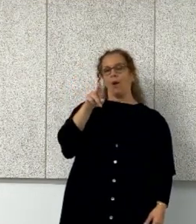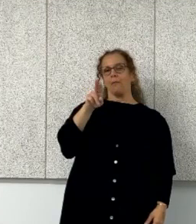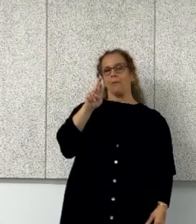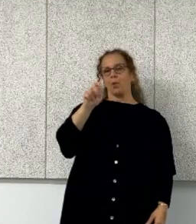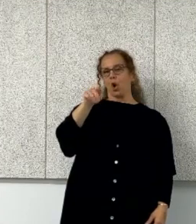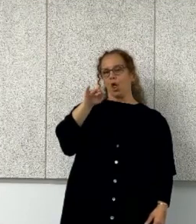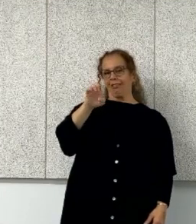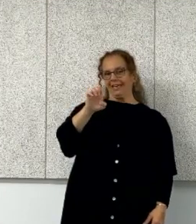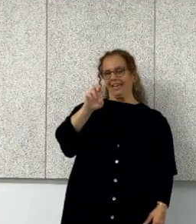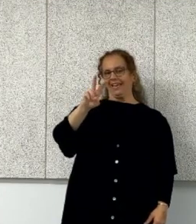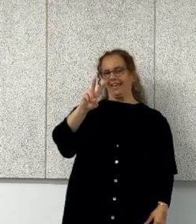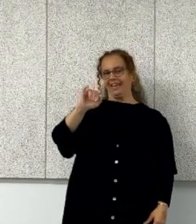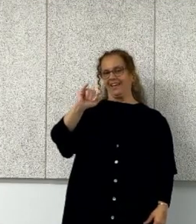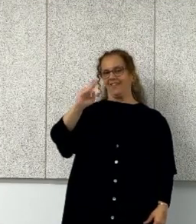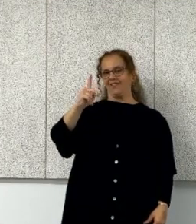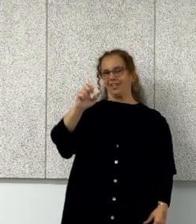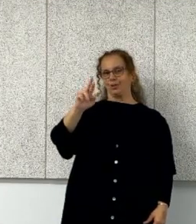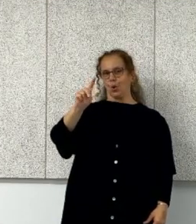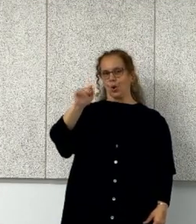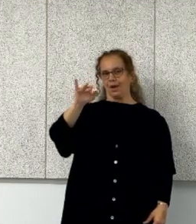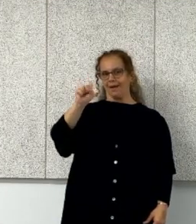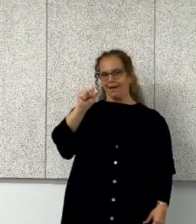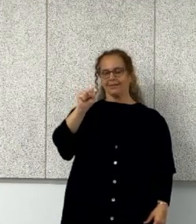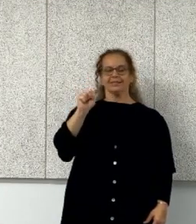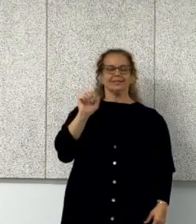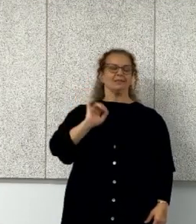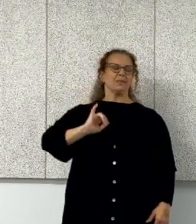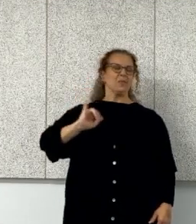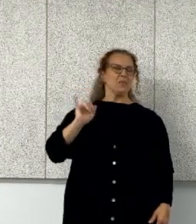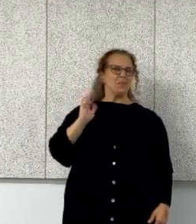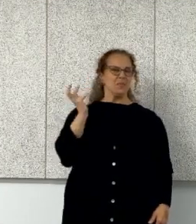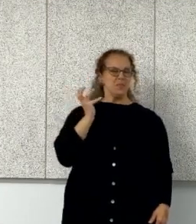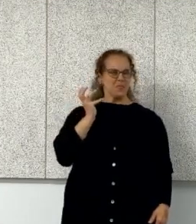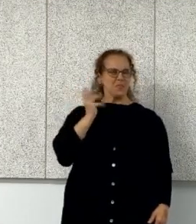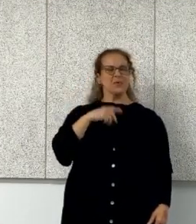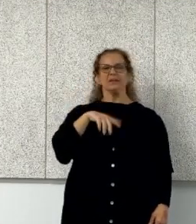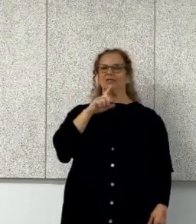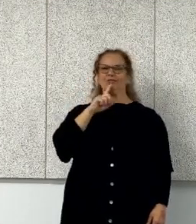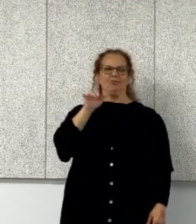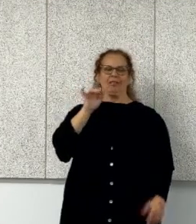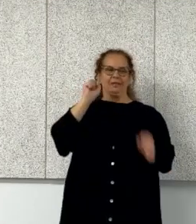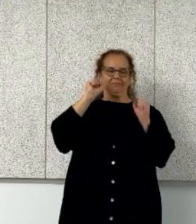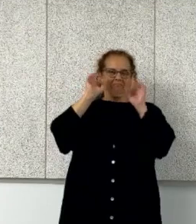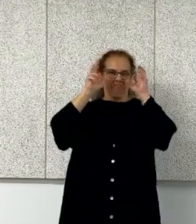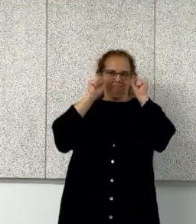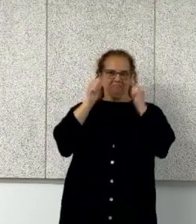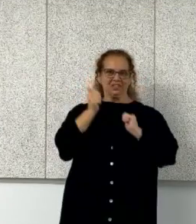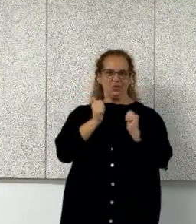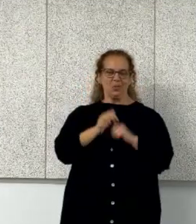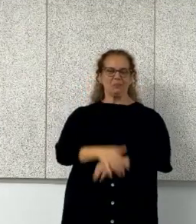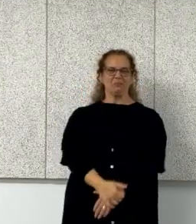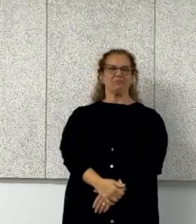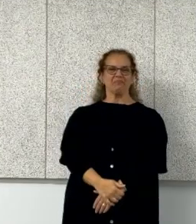amazing, it's like it could have been written yesterday, unfortunately. But it's really incredible if you haven't seen it yet.